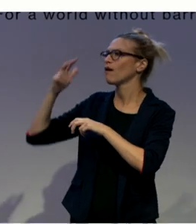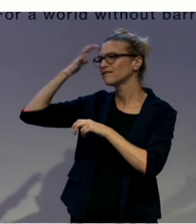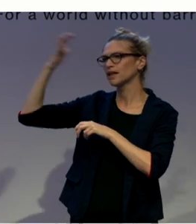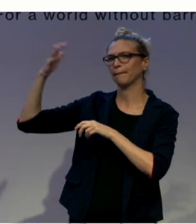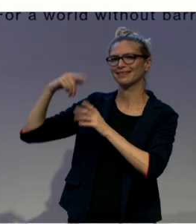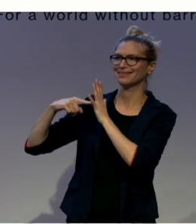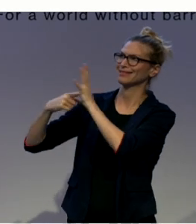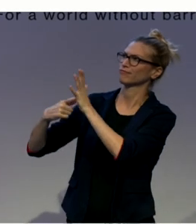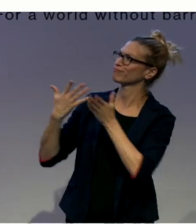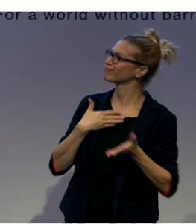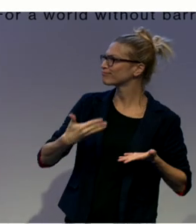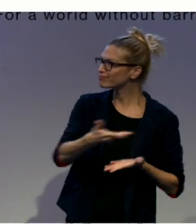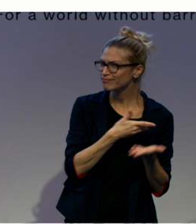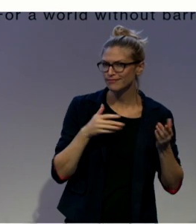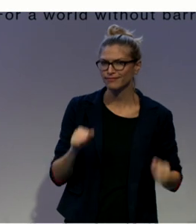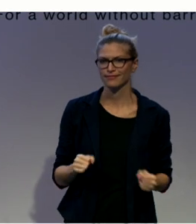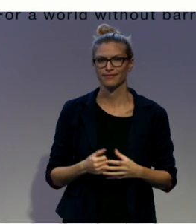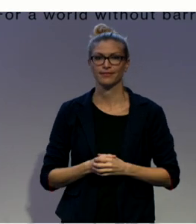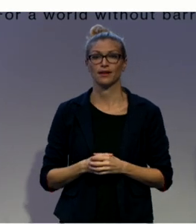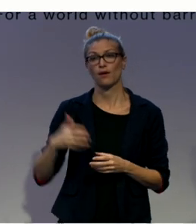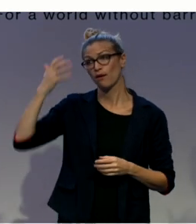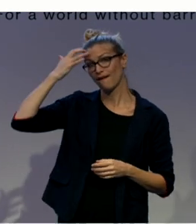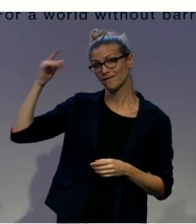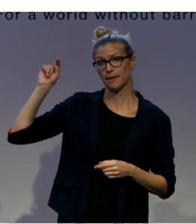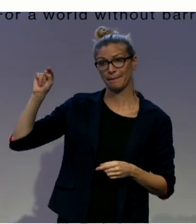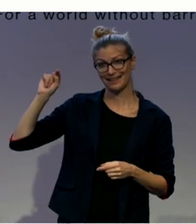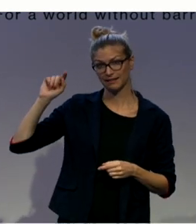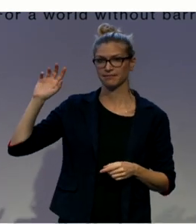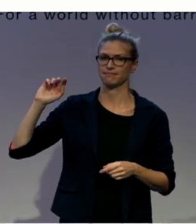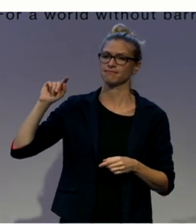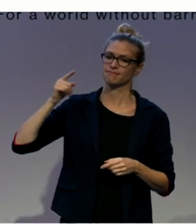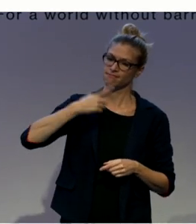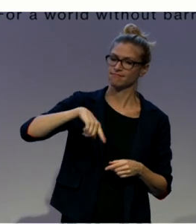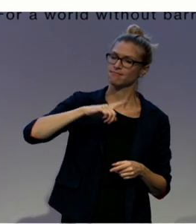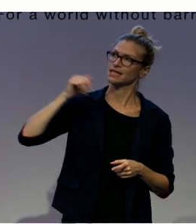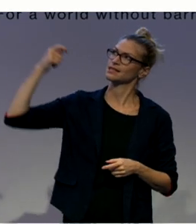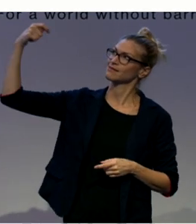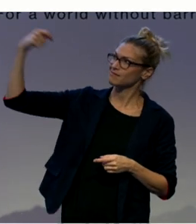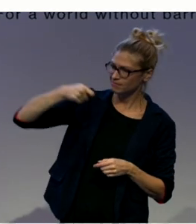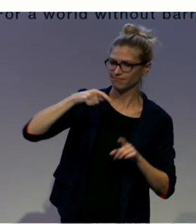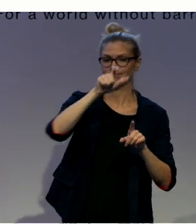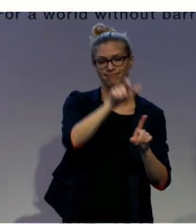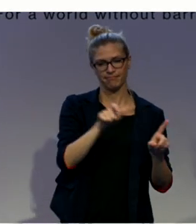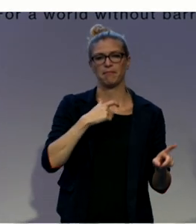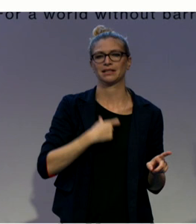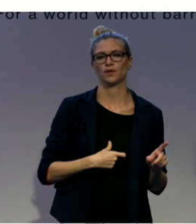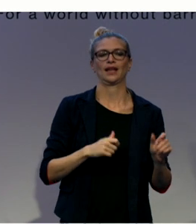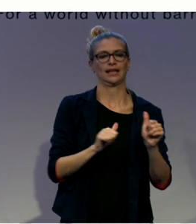With the government to support personal assistance service systems and develop pension program.